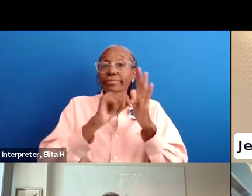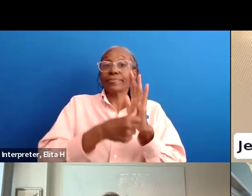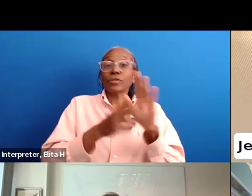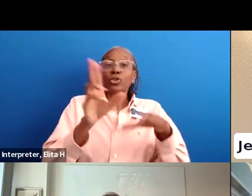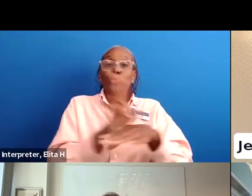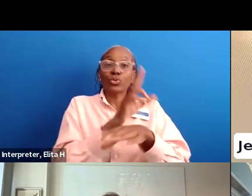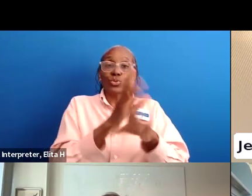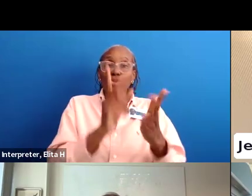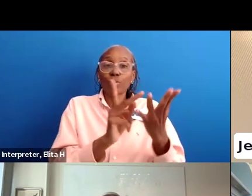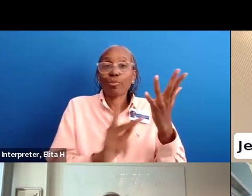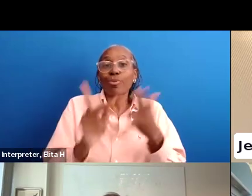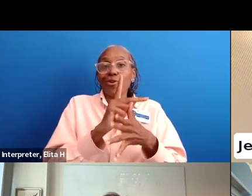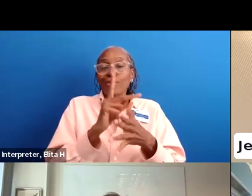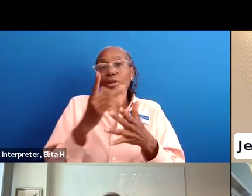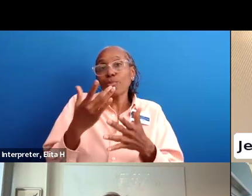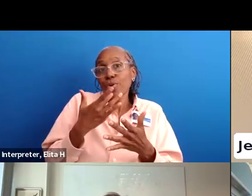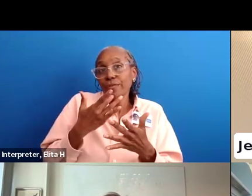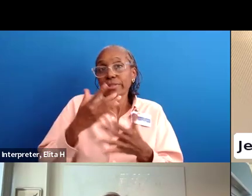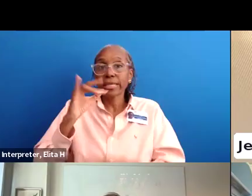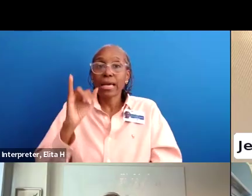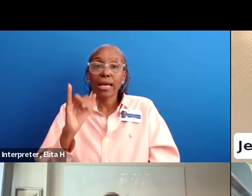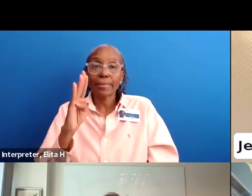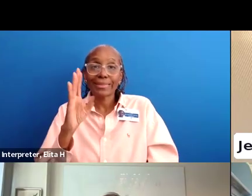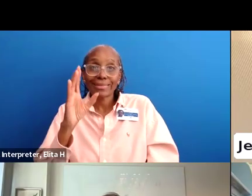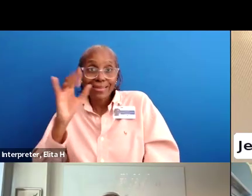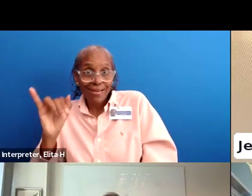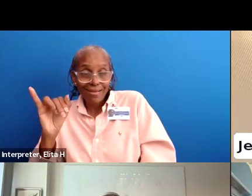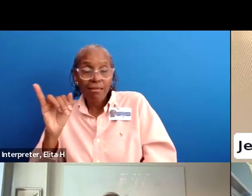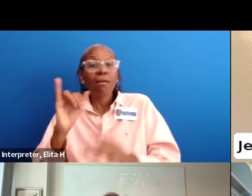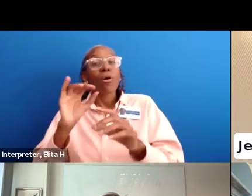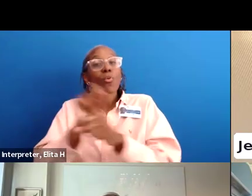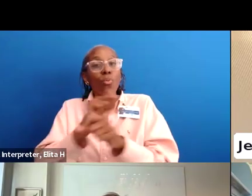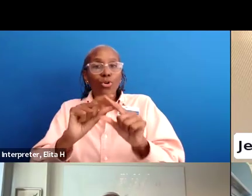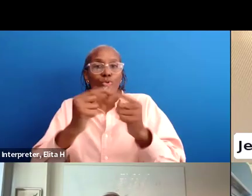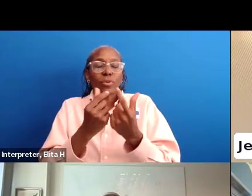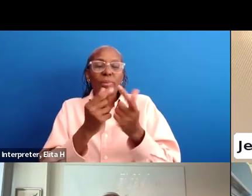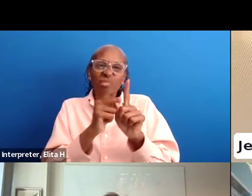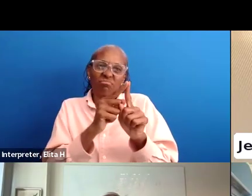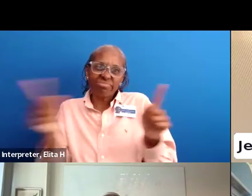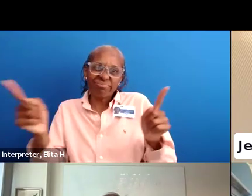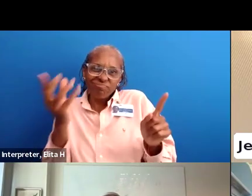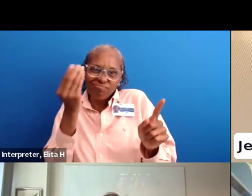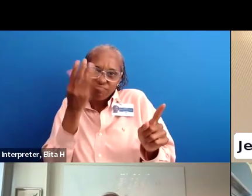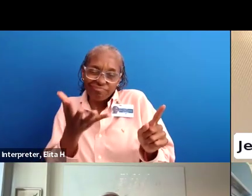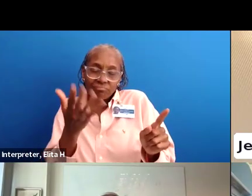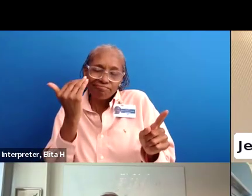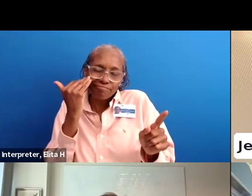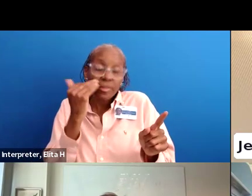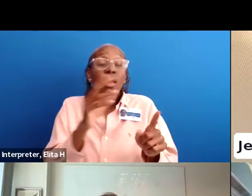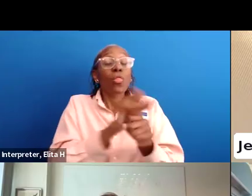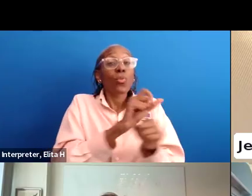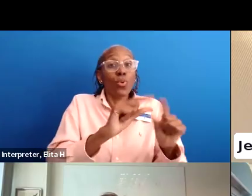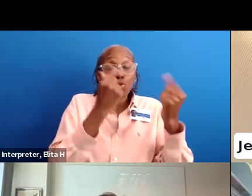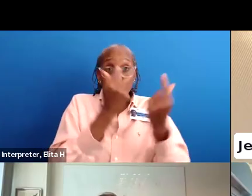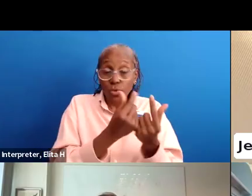user priorities/preferences and IBCI use cases work group. A bit of a mouthful, but really the point of this work group is